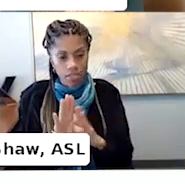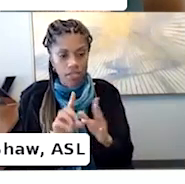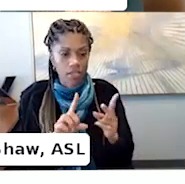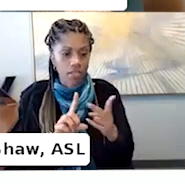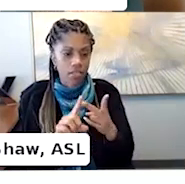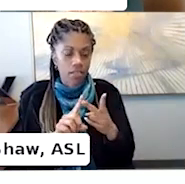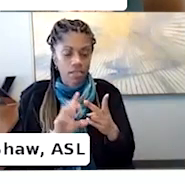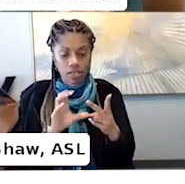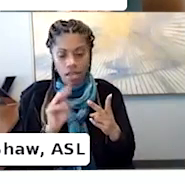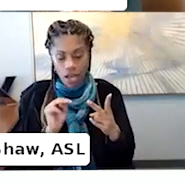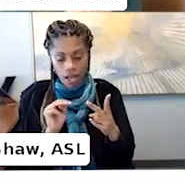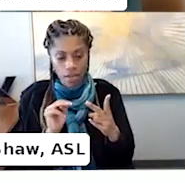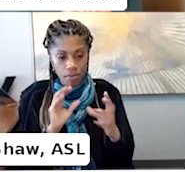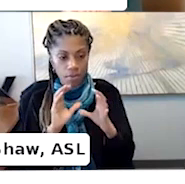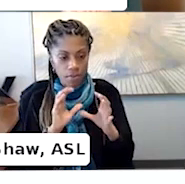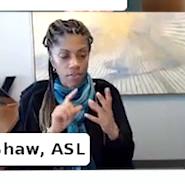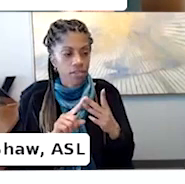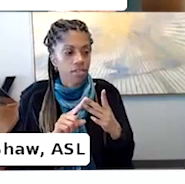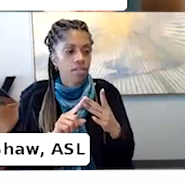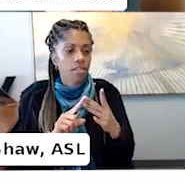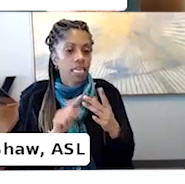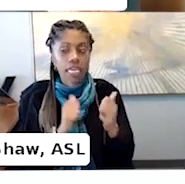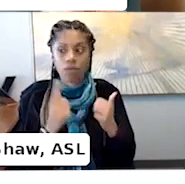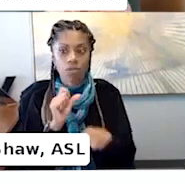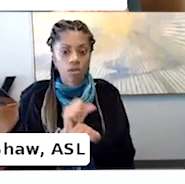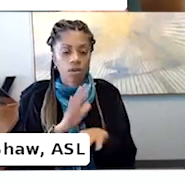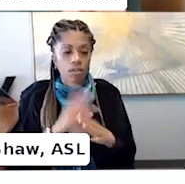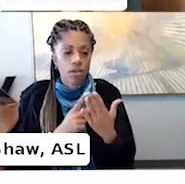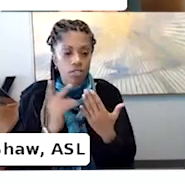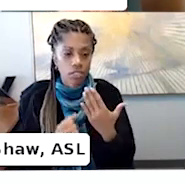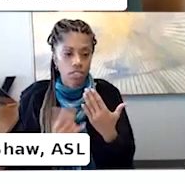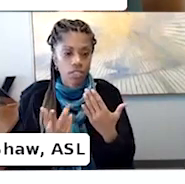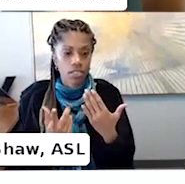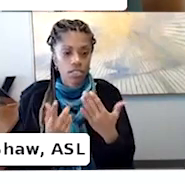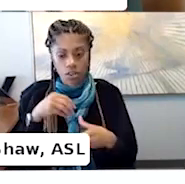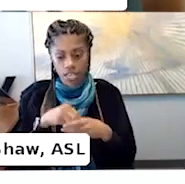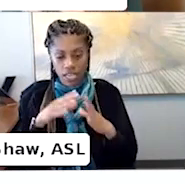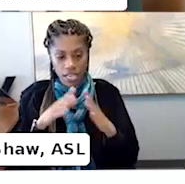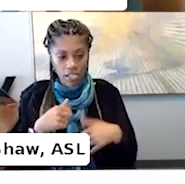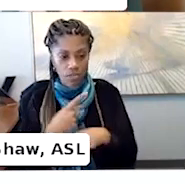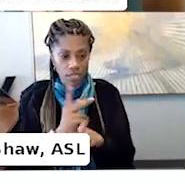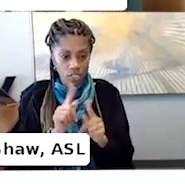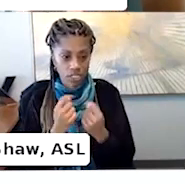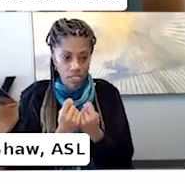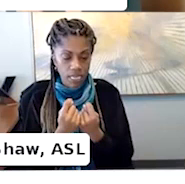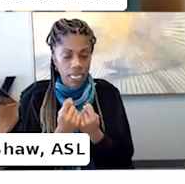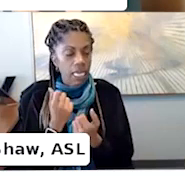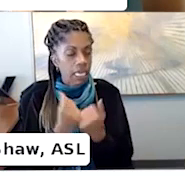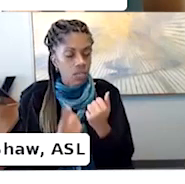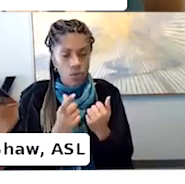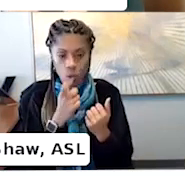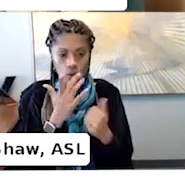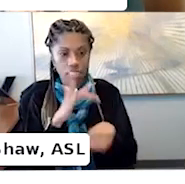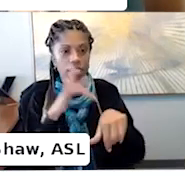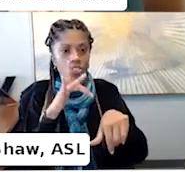is programs folk, anyone who's going to work on this project, that is your in-house production team, anyone, again, with skin in the game on how the